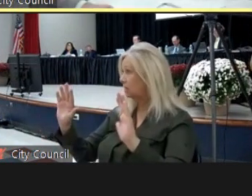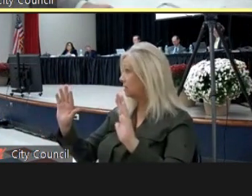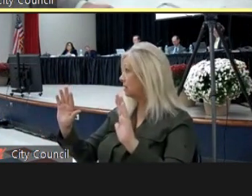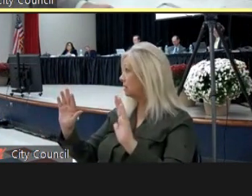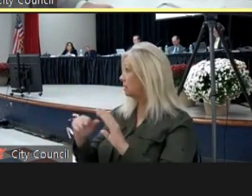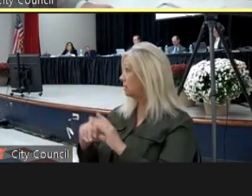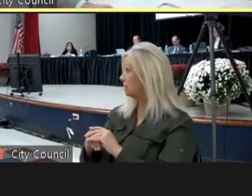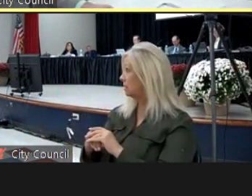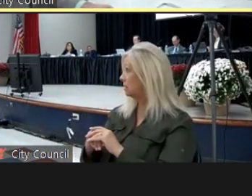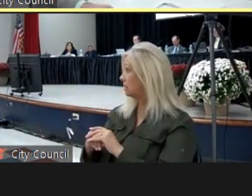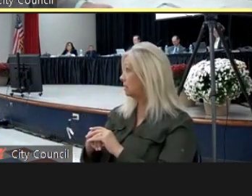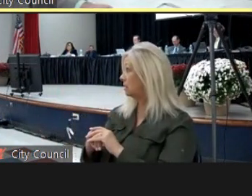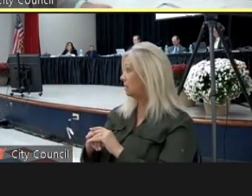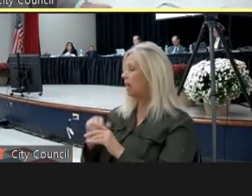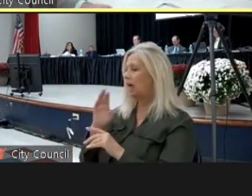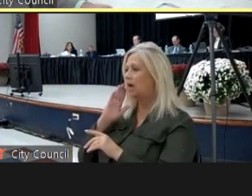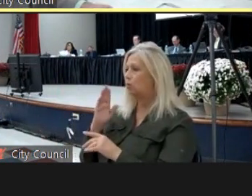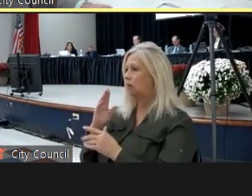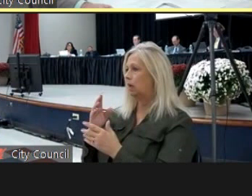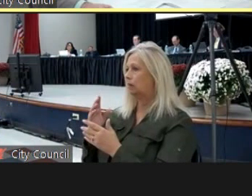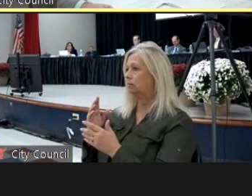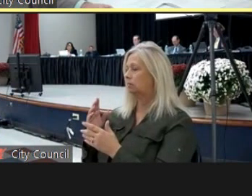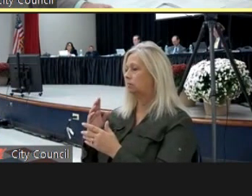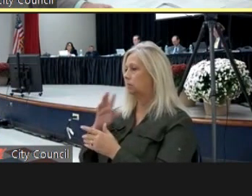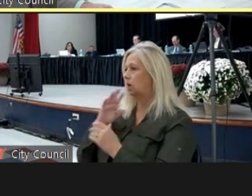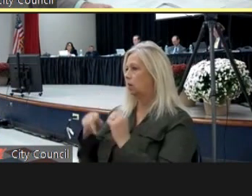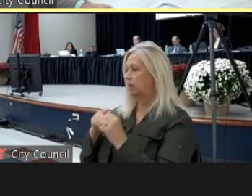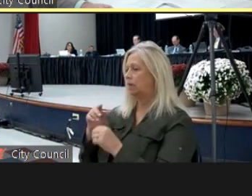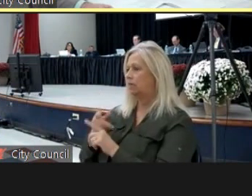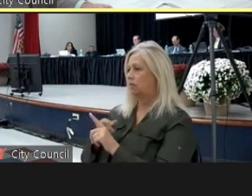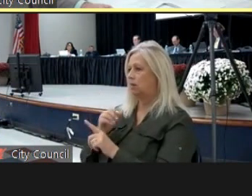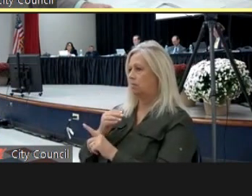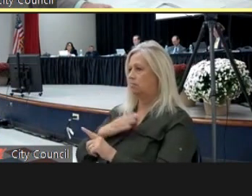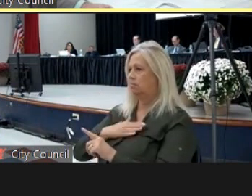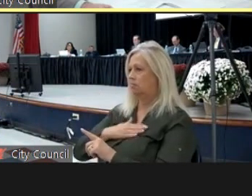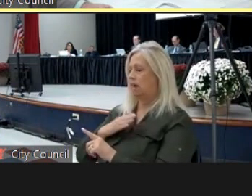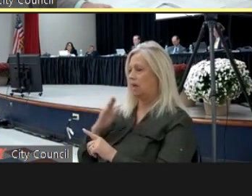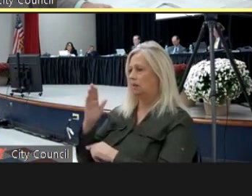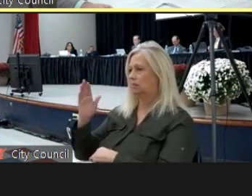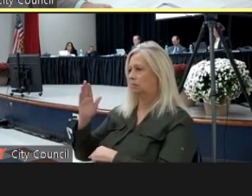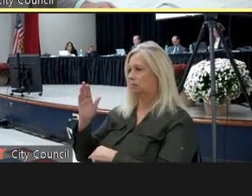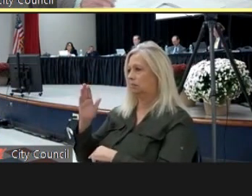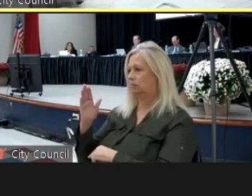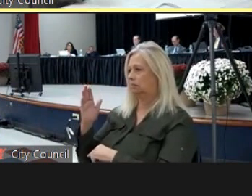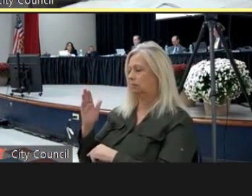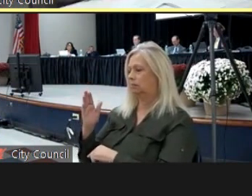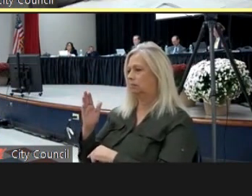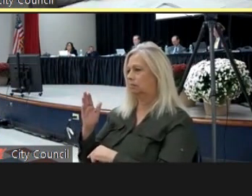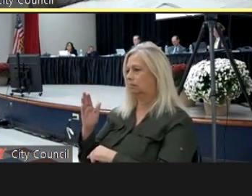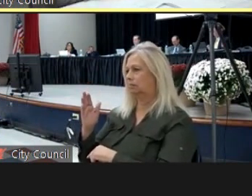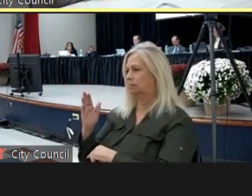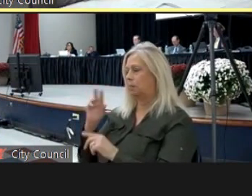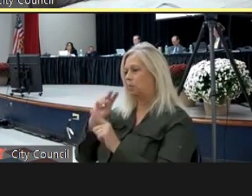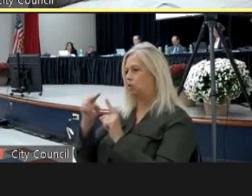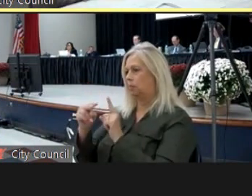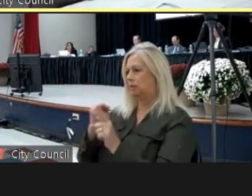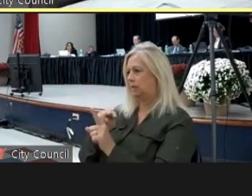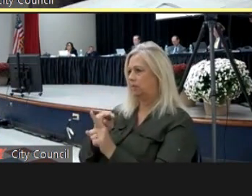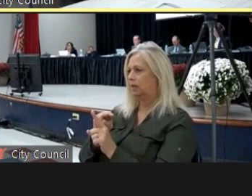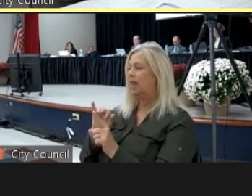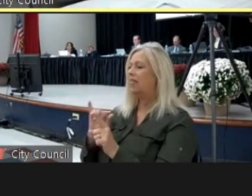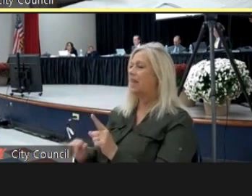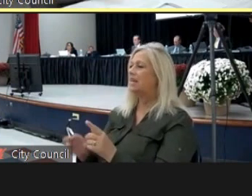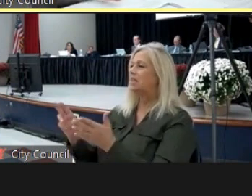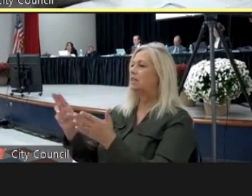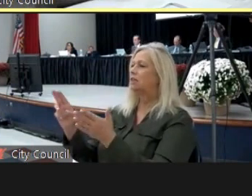I know that's what the contract says, but Mayor, that is the contractual requirement, and